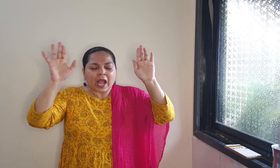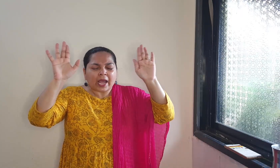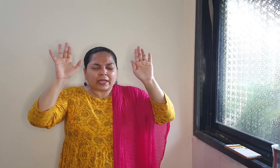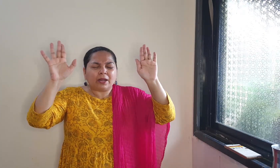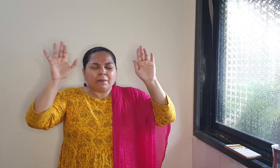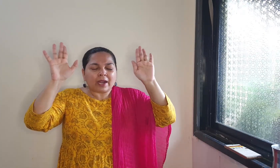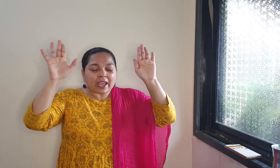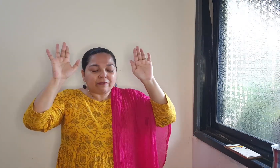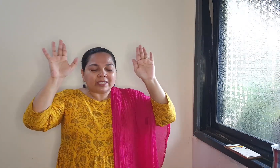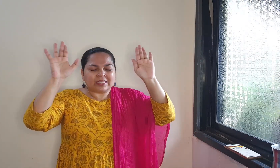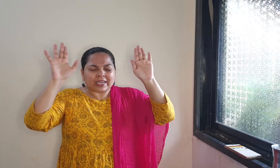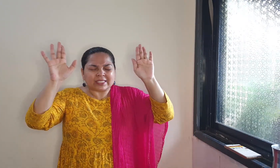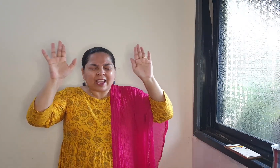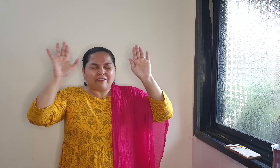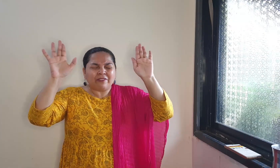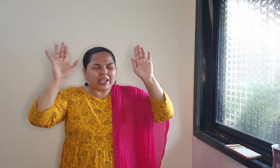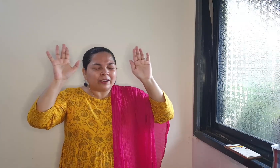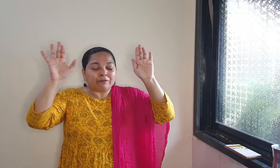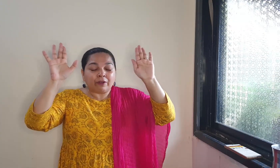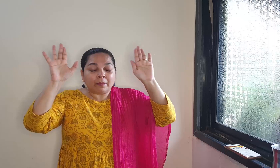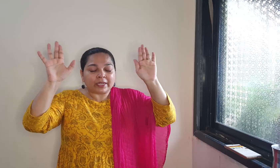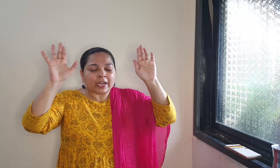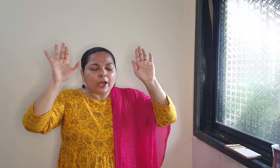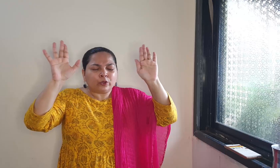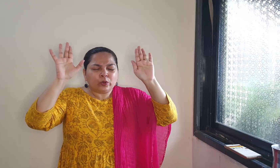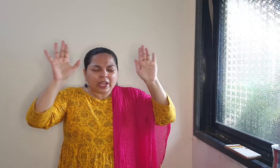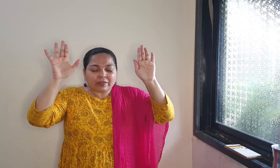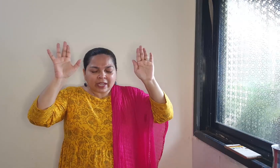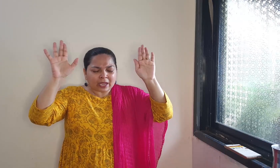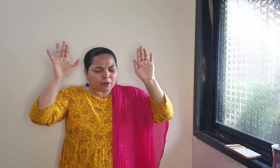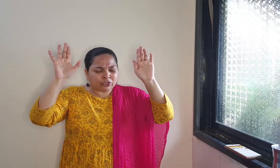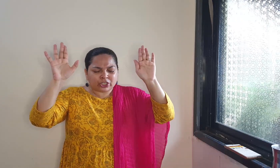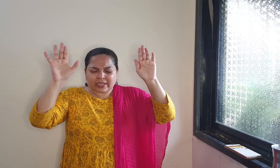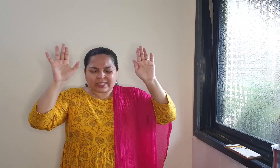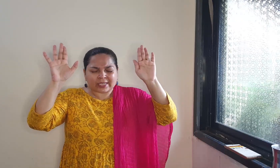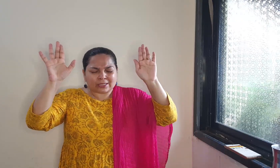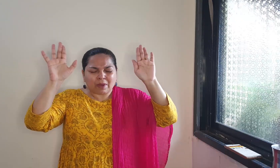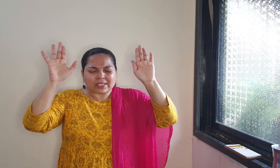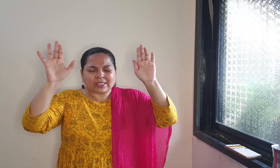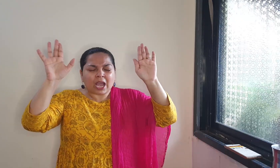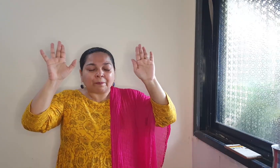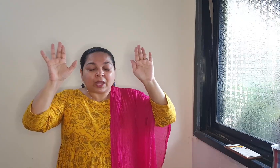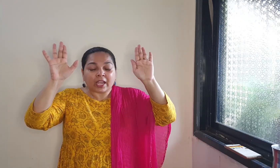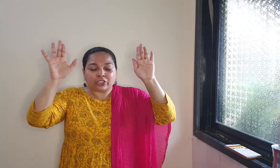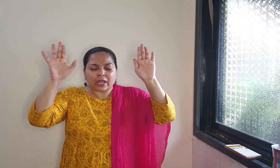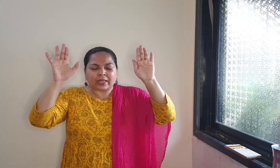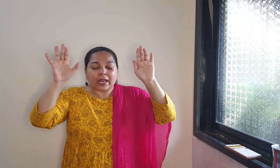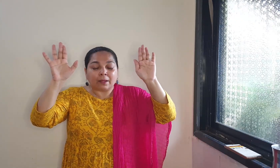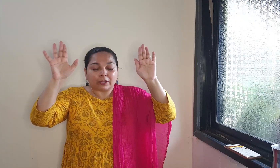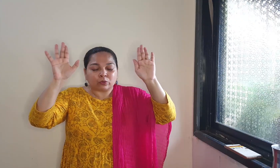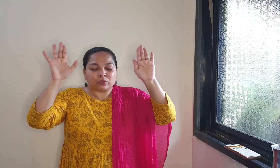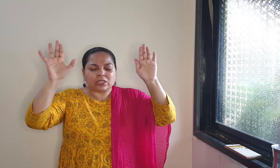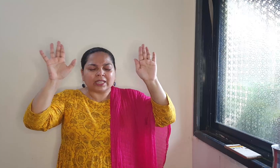payate. I command every sickness, every infirmity to leave in the name of Jesus. Basata